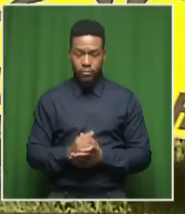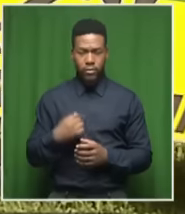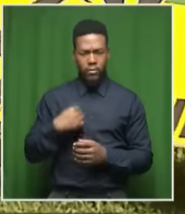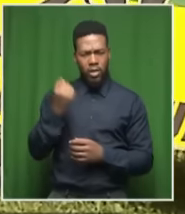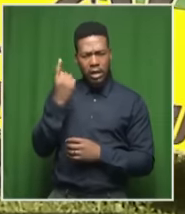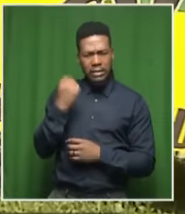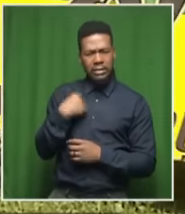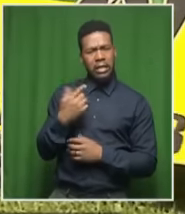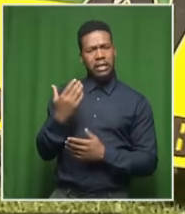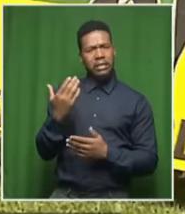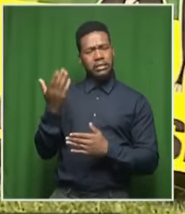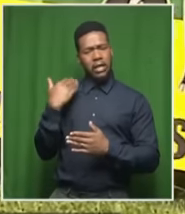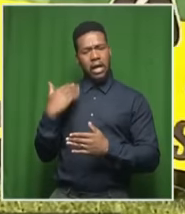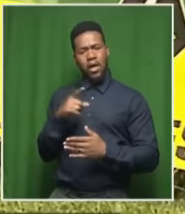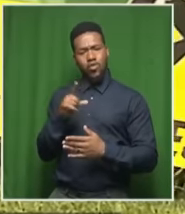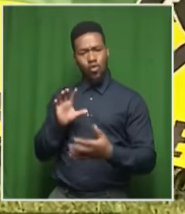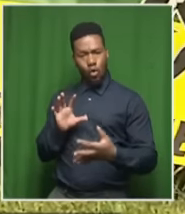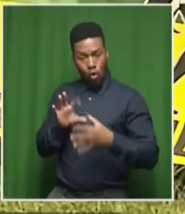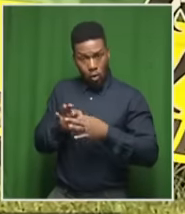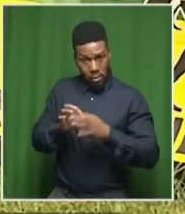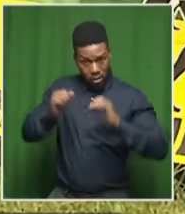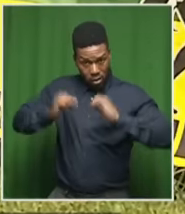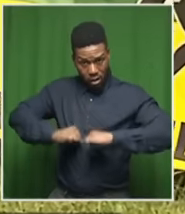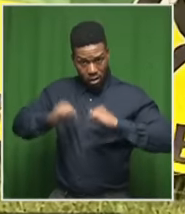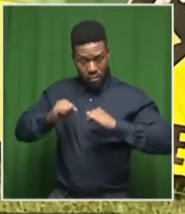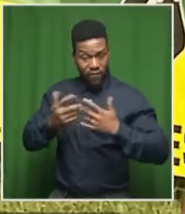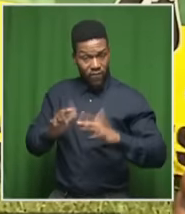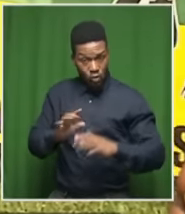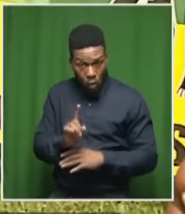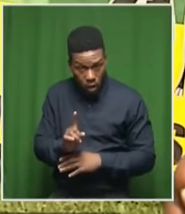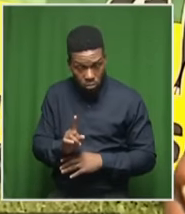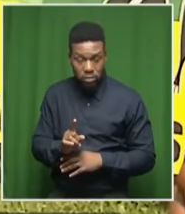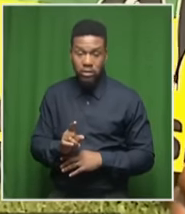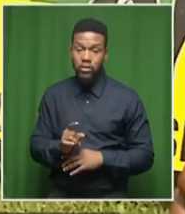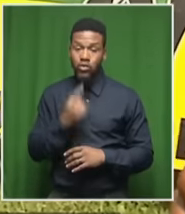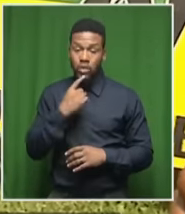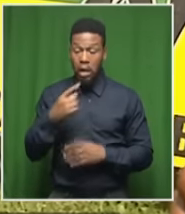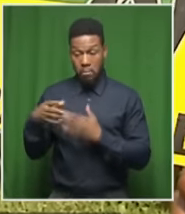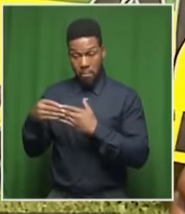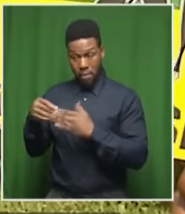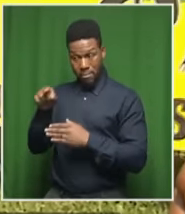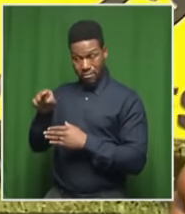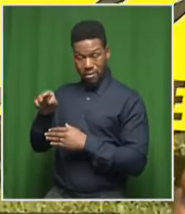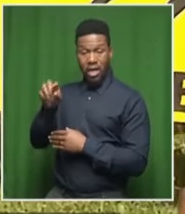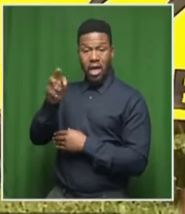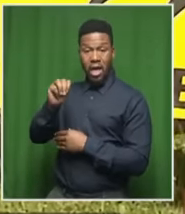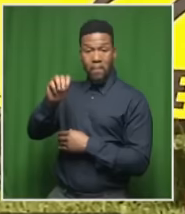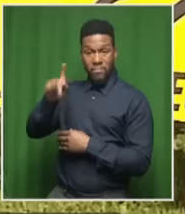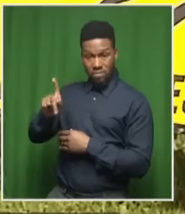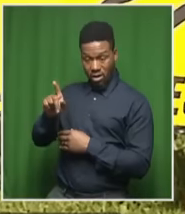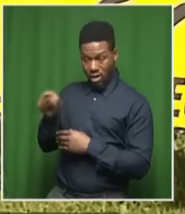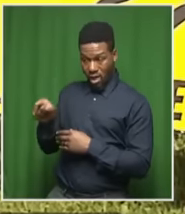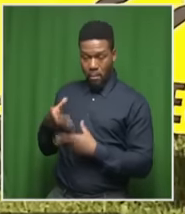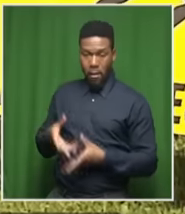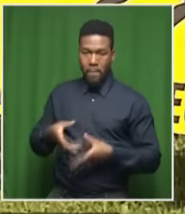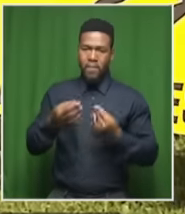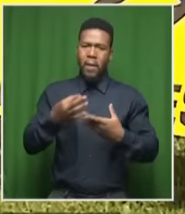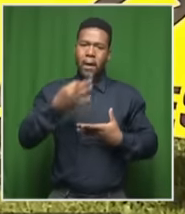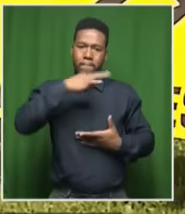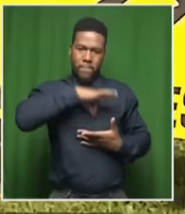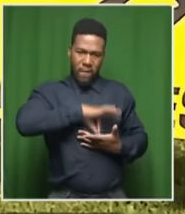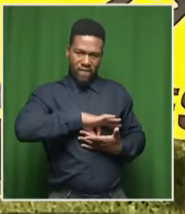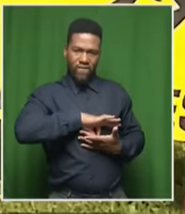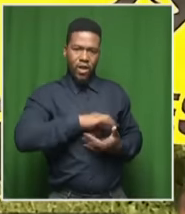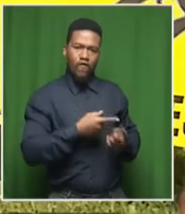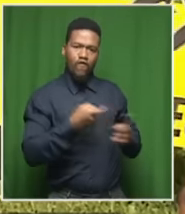commitment that the members of the MKMVA would benefit from